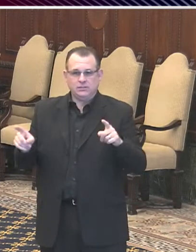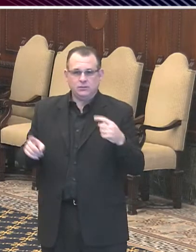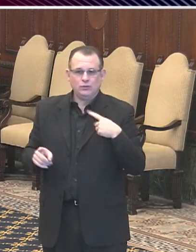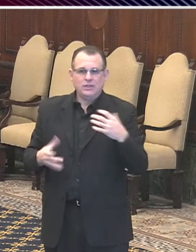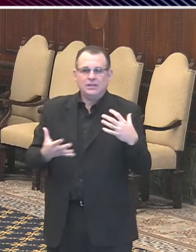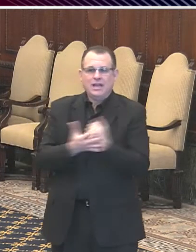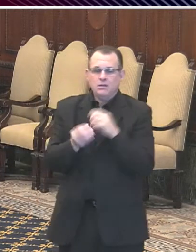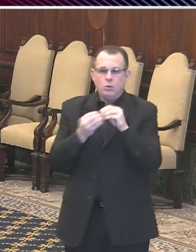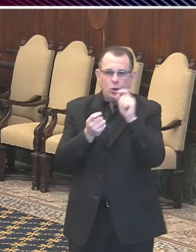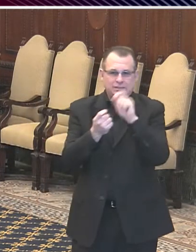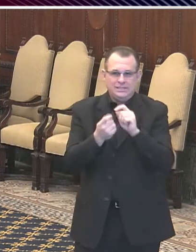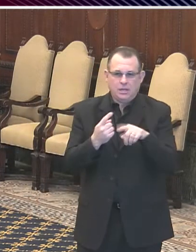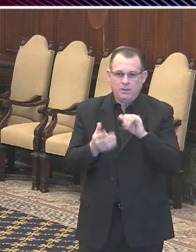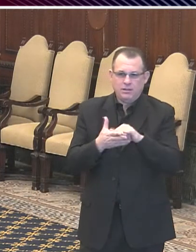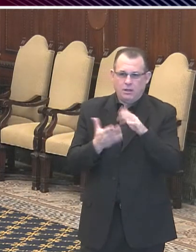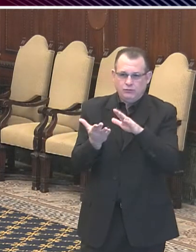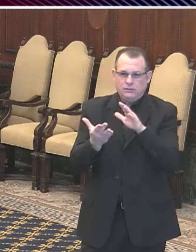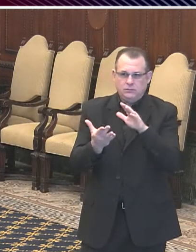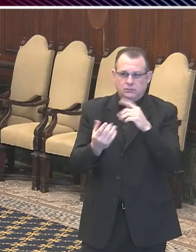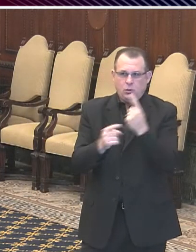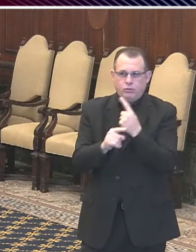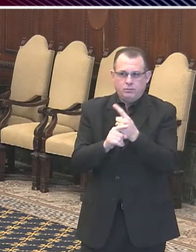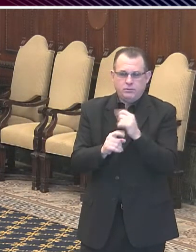detail and address that appropriately.